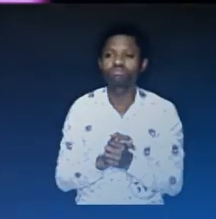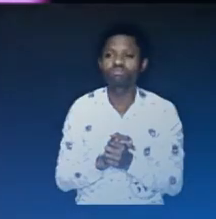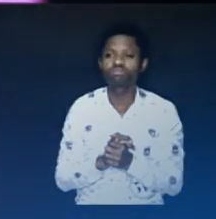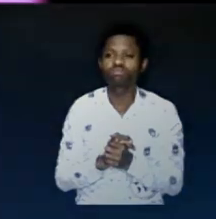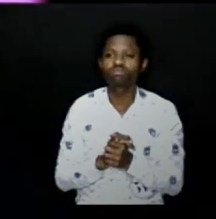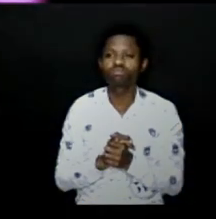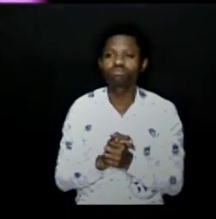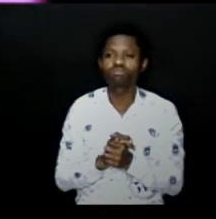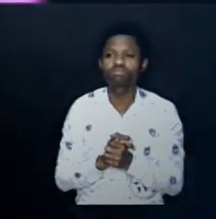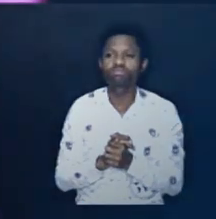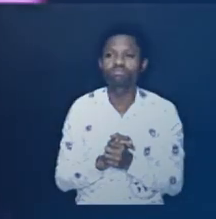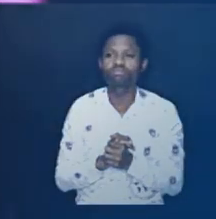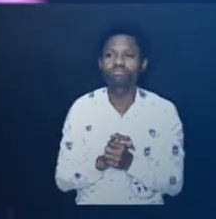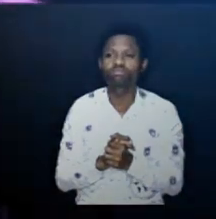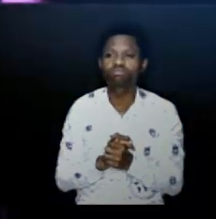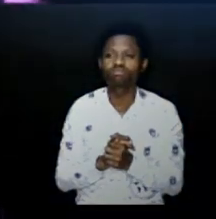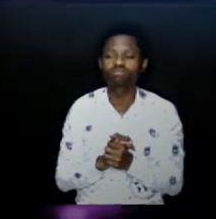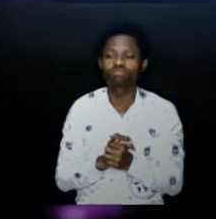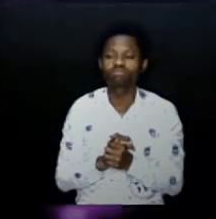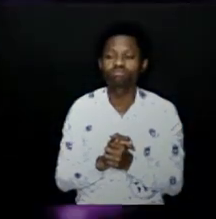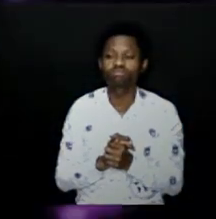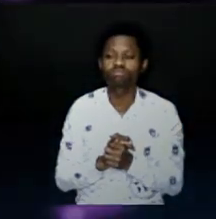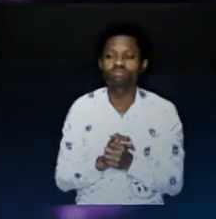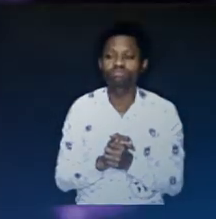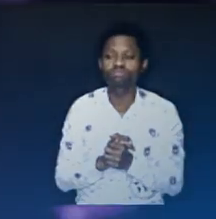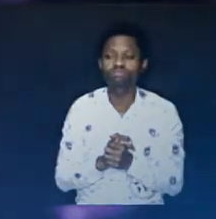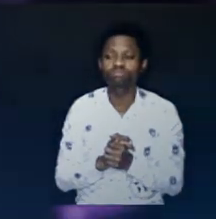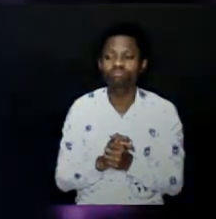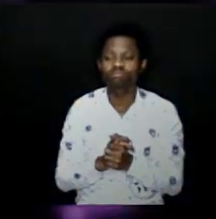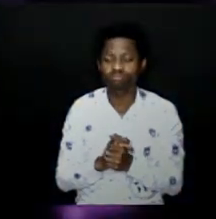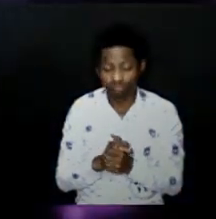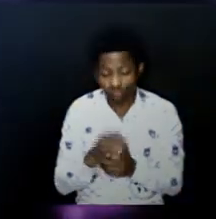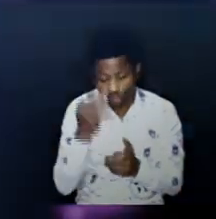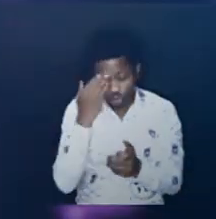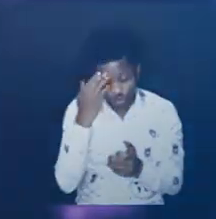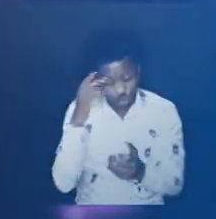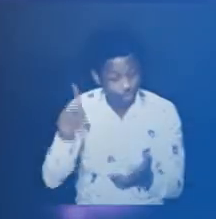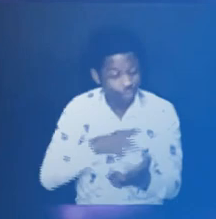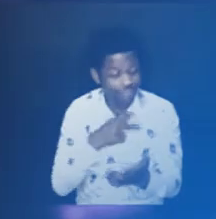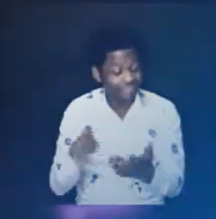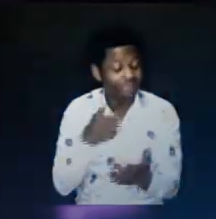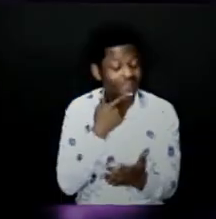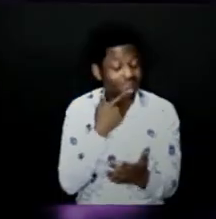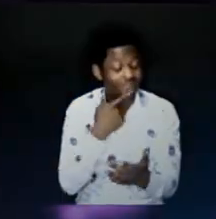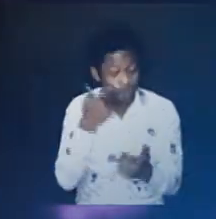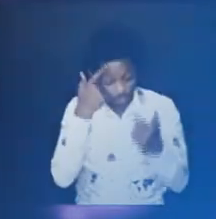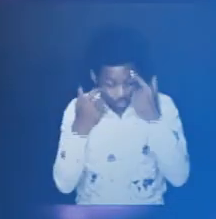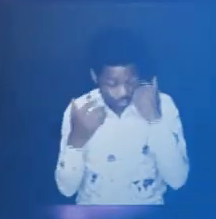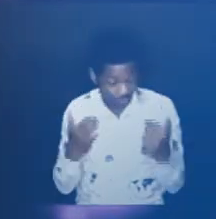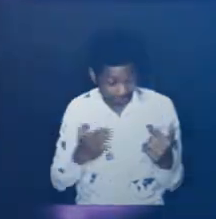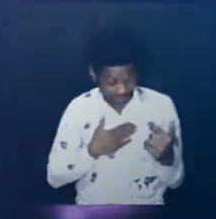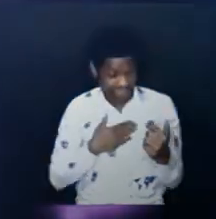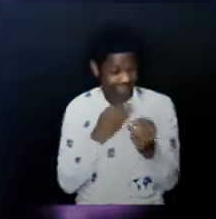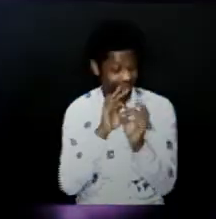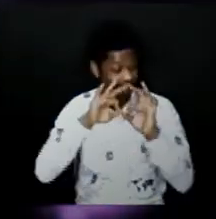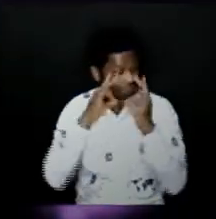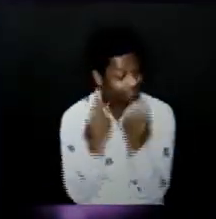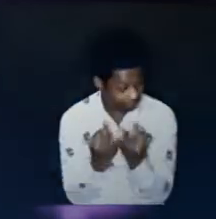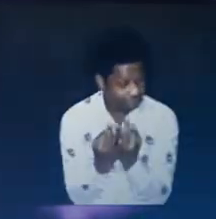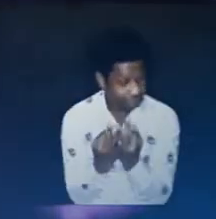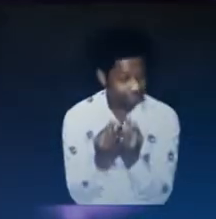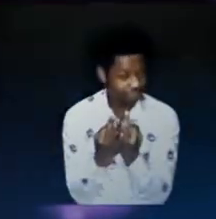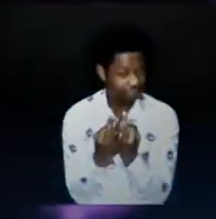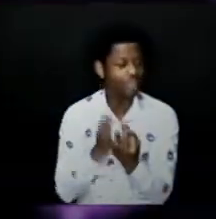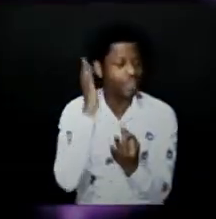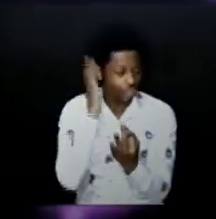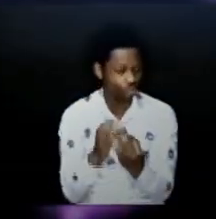nti mehwehwe papa mama wo. You know the psalmist is saying that for the sake of my family